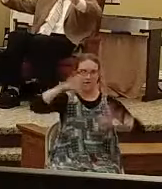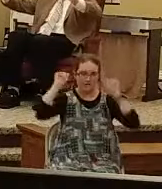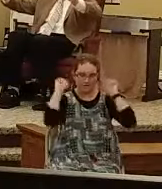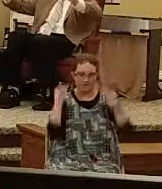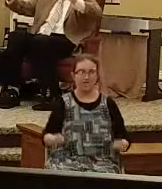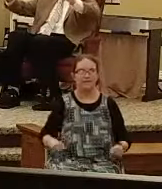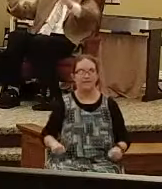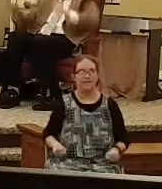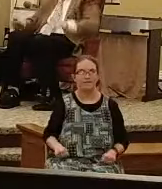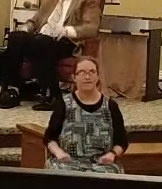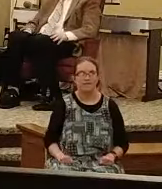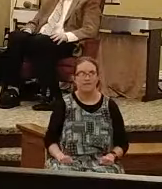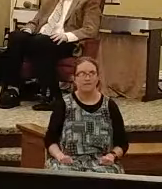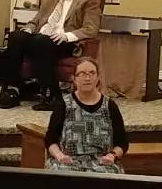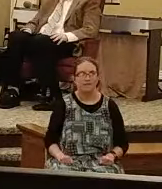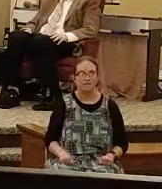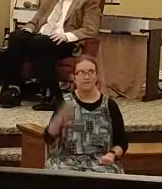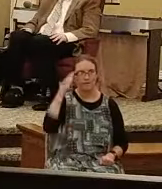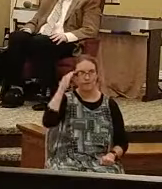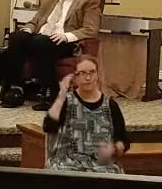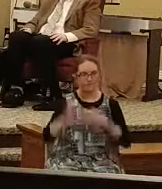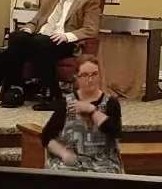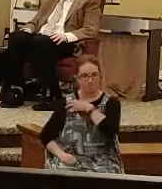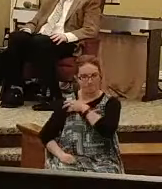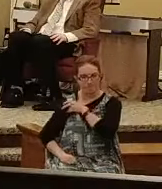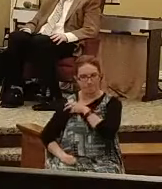Hallelujah. Amen. But you know what?